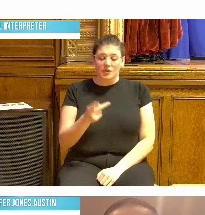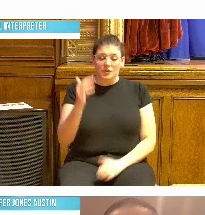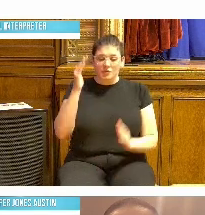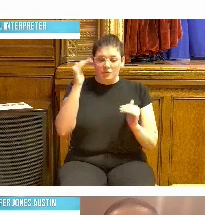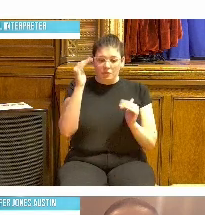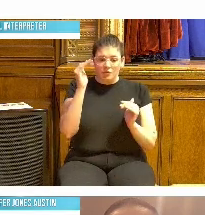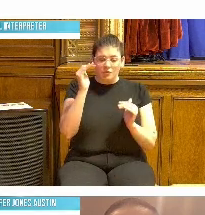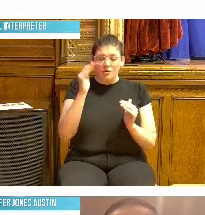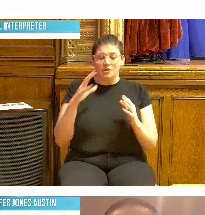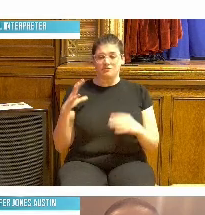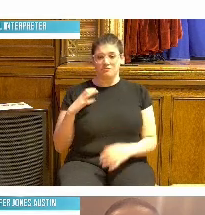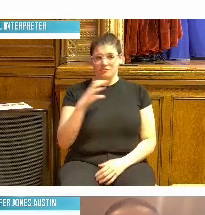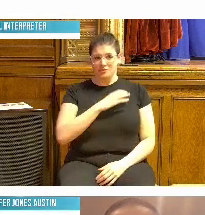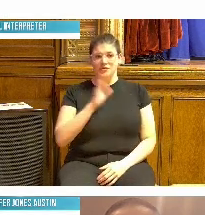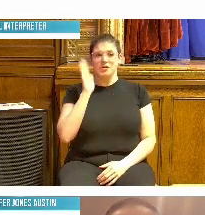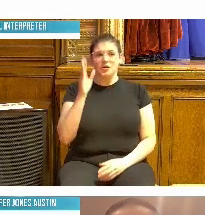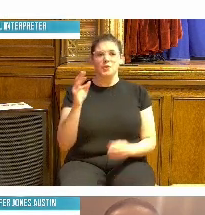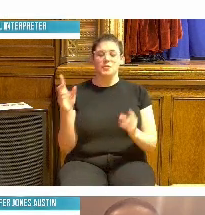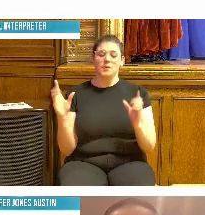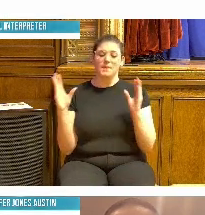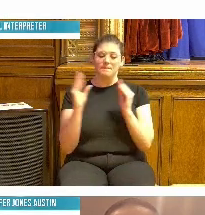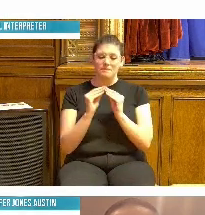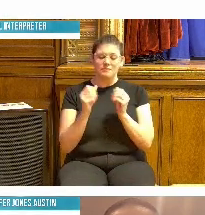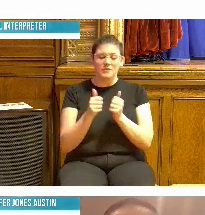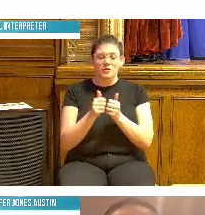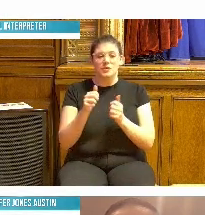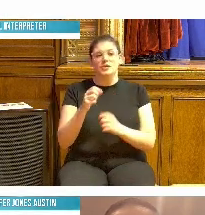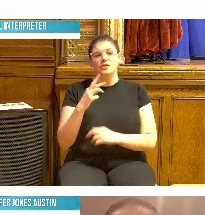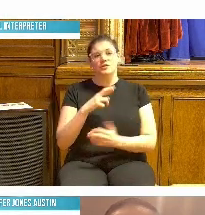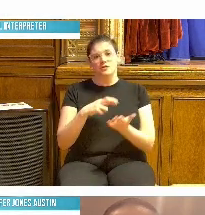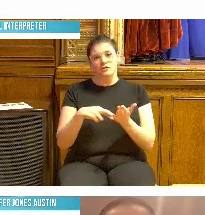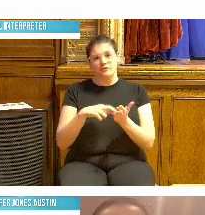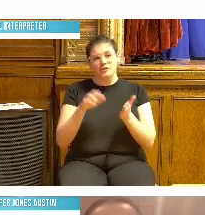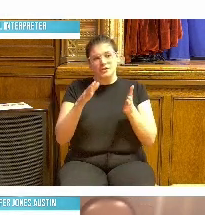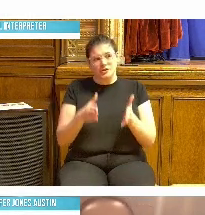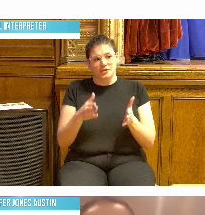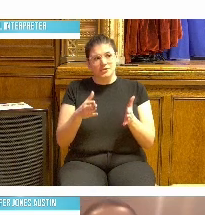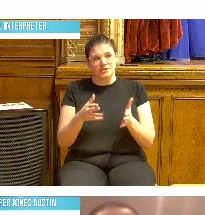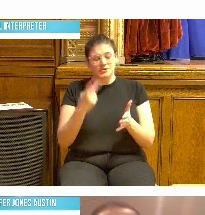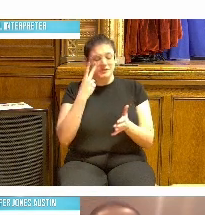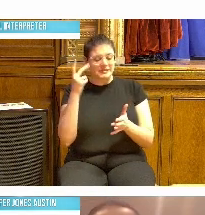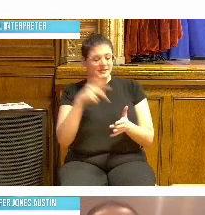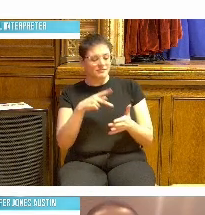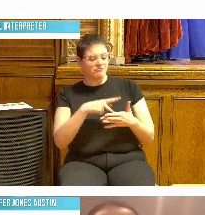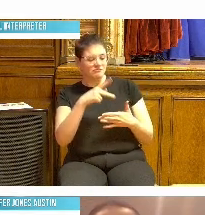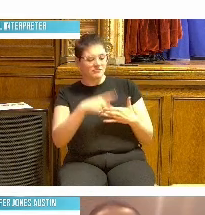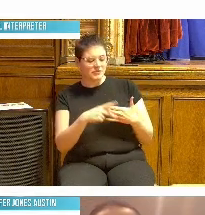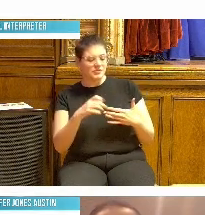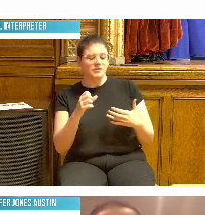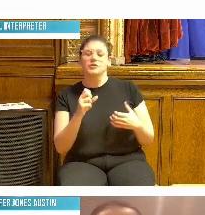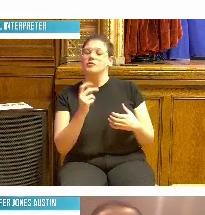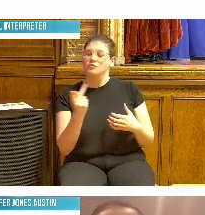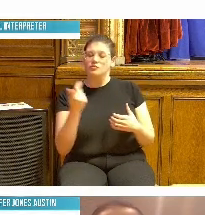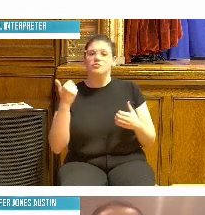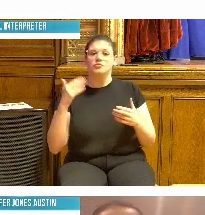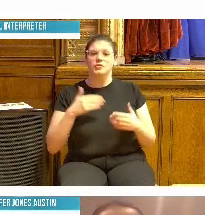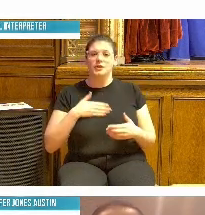who have access to the relevant archives, and we are happy to assist with this endeavor.